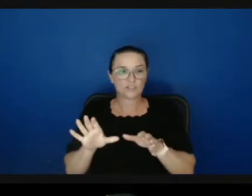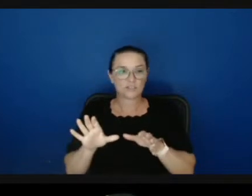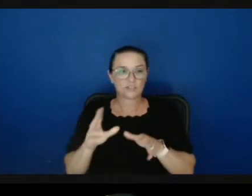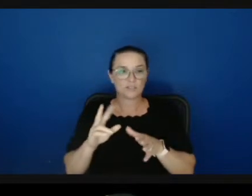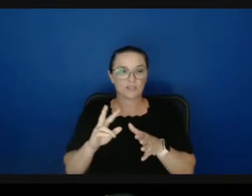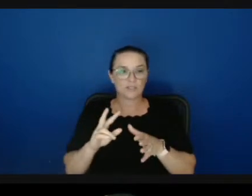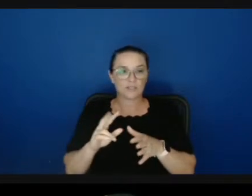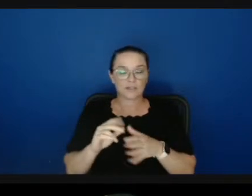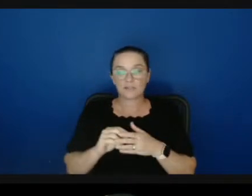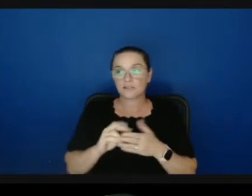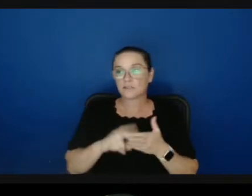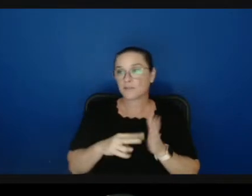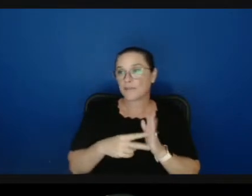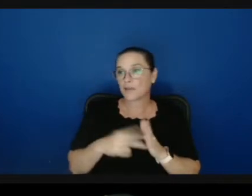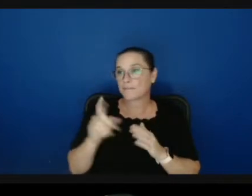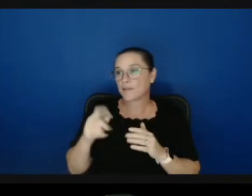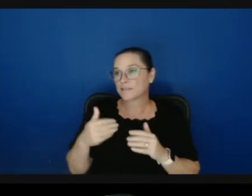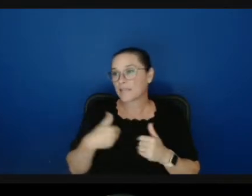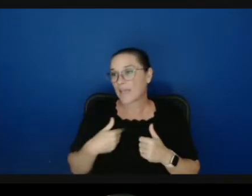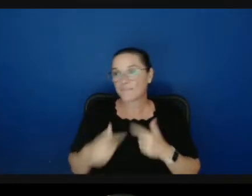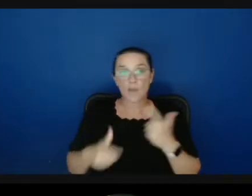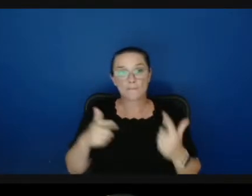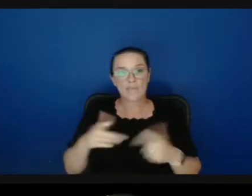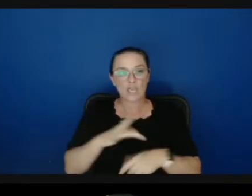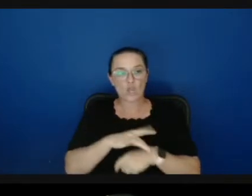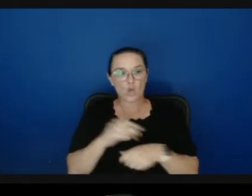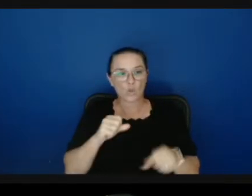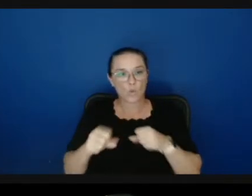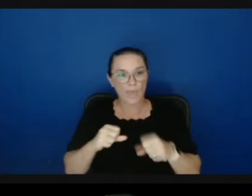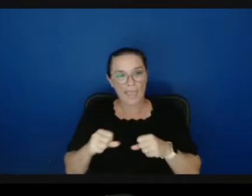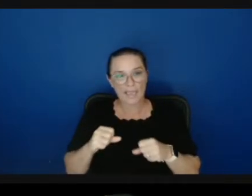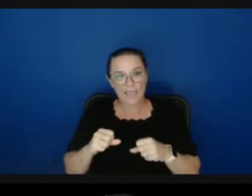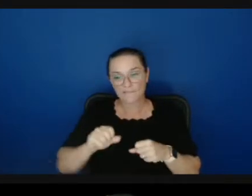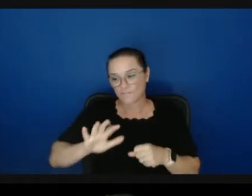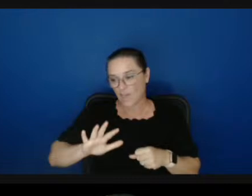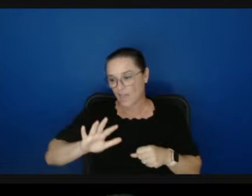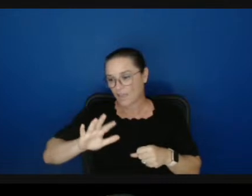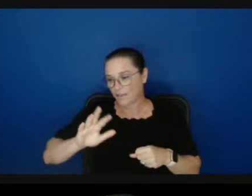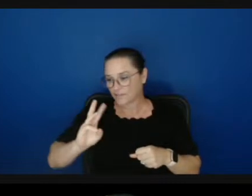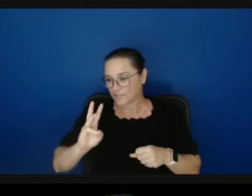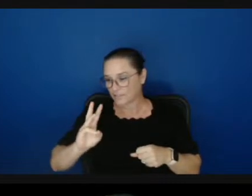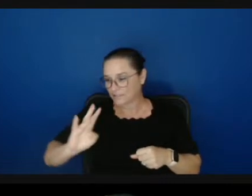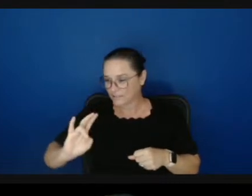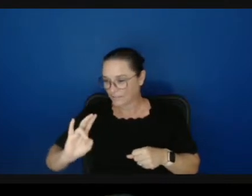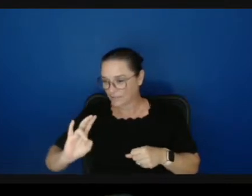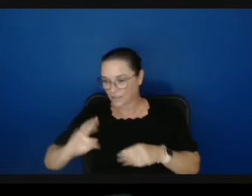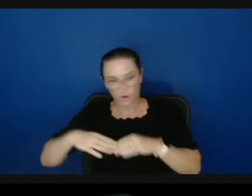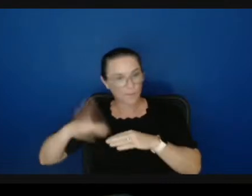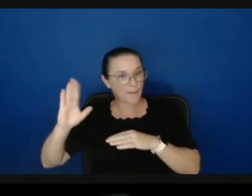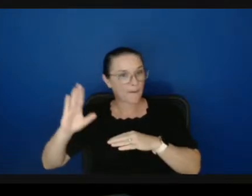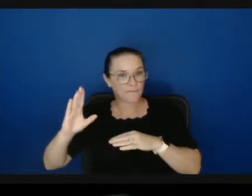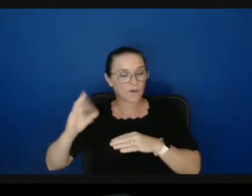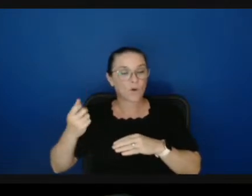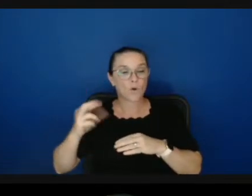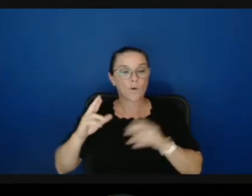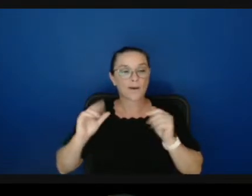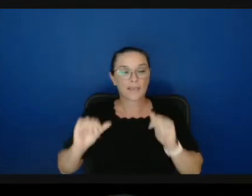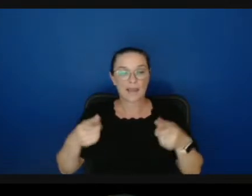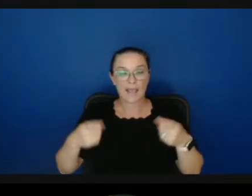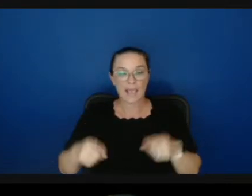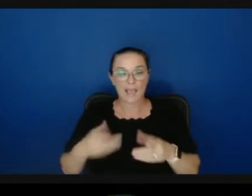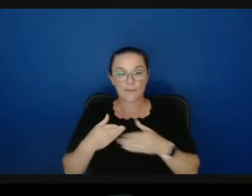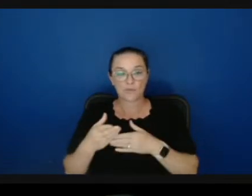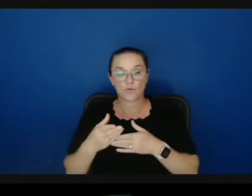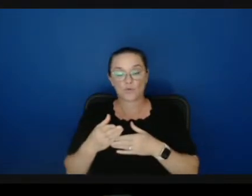earthquake, say 5, 6, 7 plus, or can it happen through many smaller earthquakes,